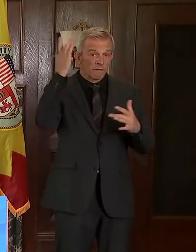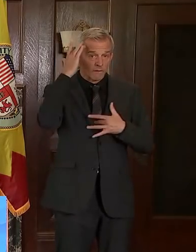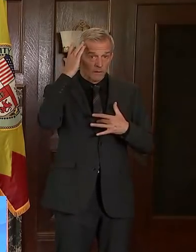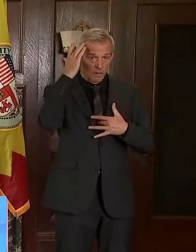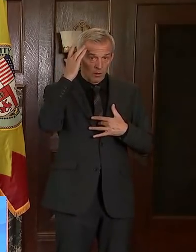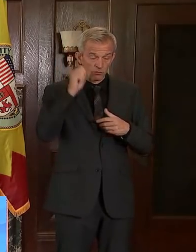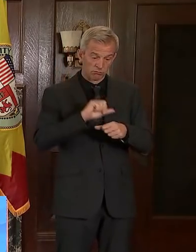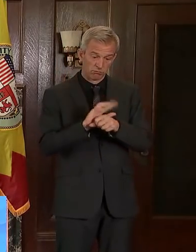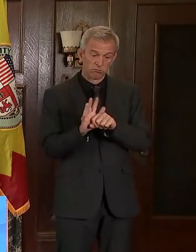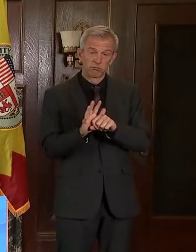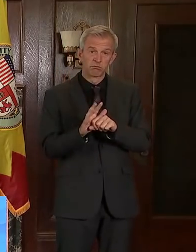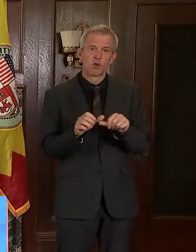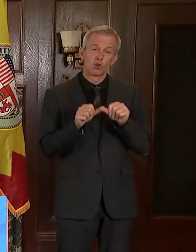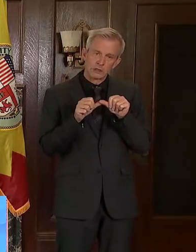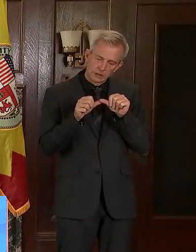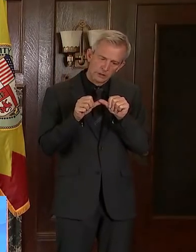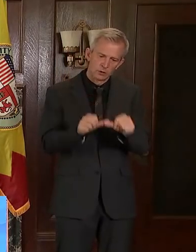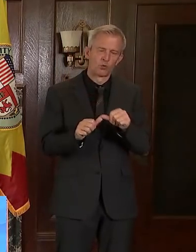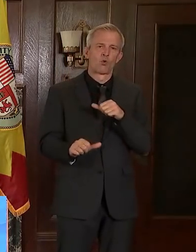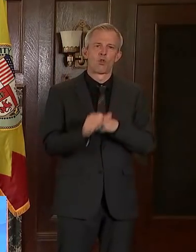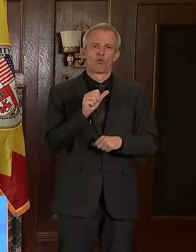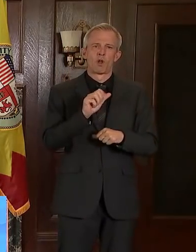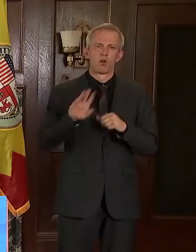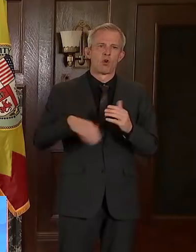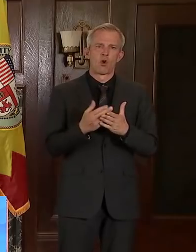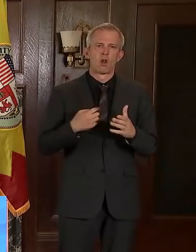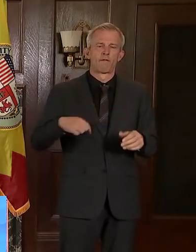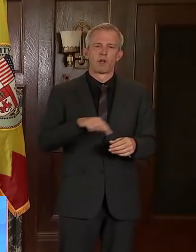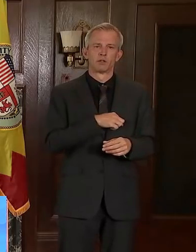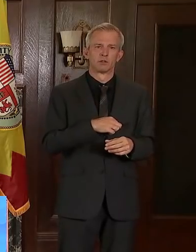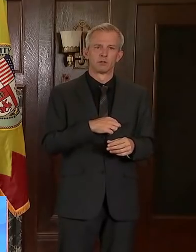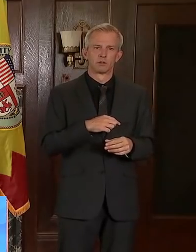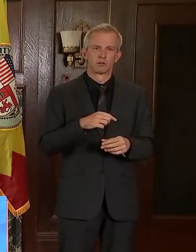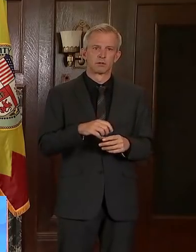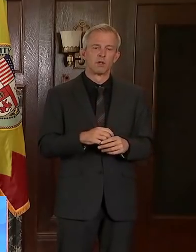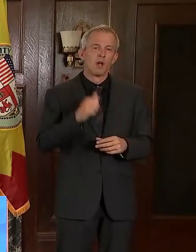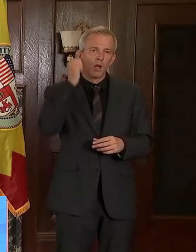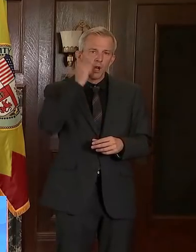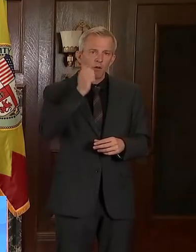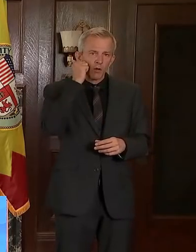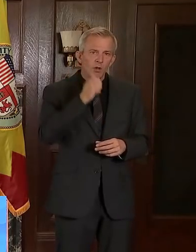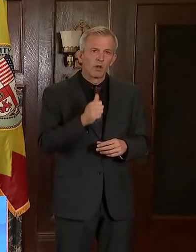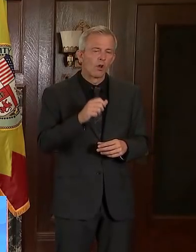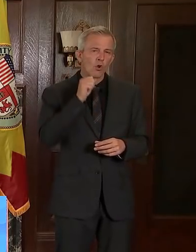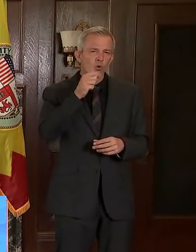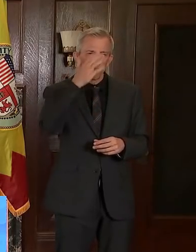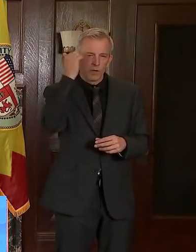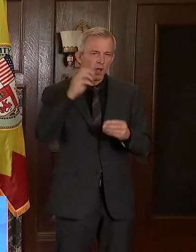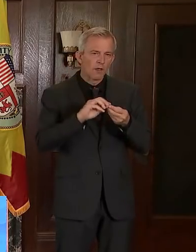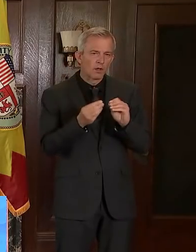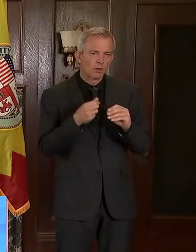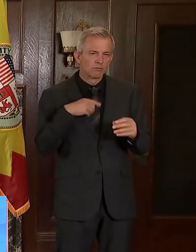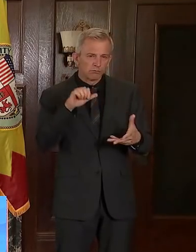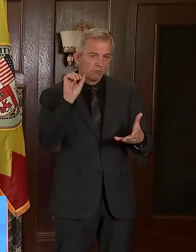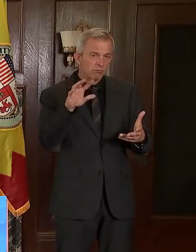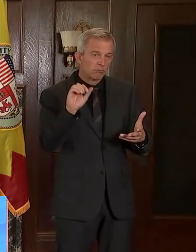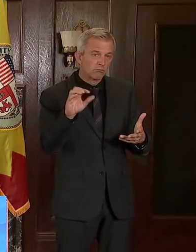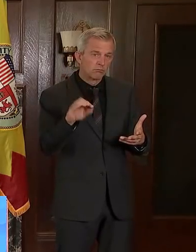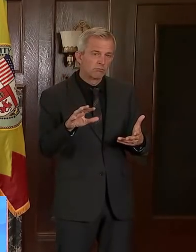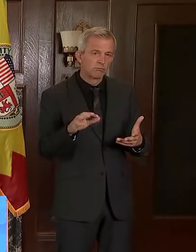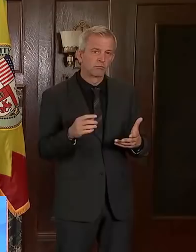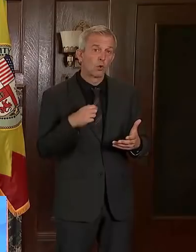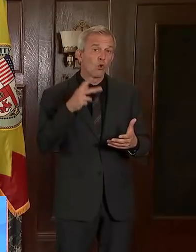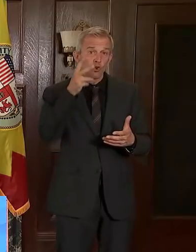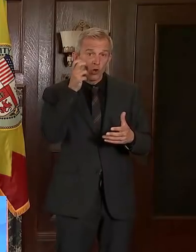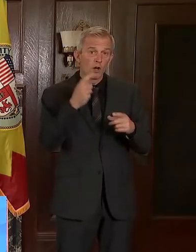to threaten all of us here in Los Angeles. Each day, don't ever forget those numbers that I announce and that you hear from the county,